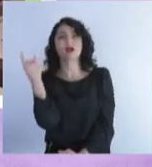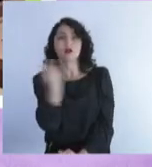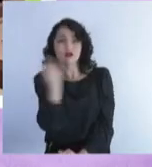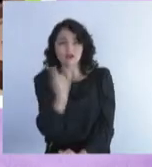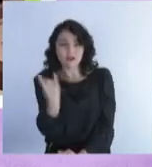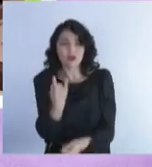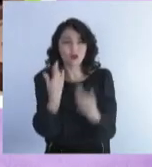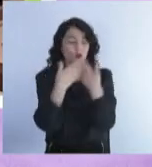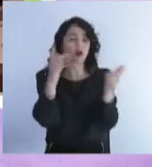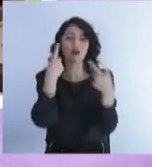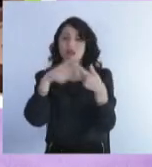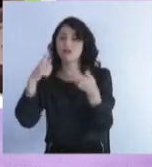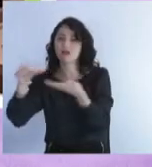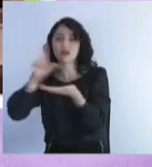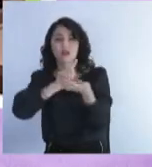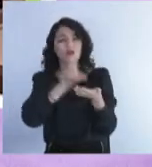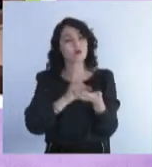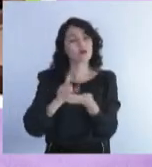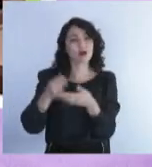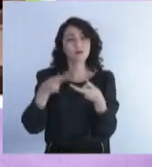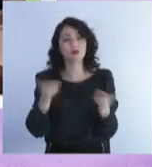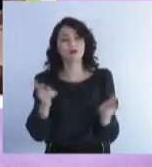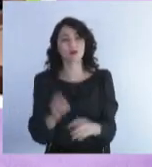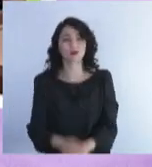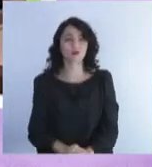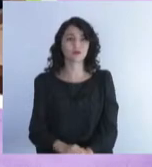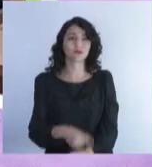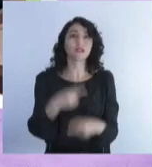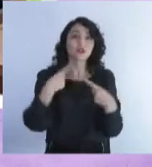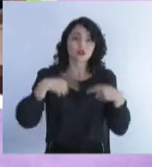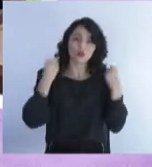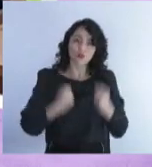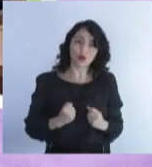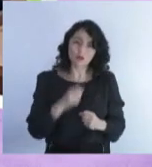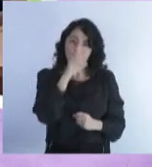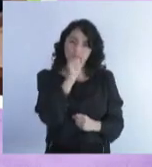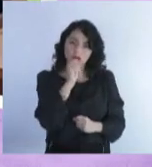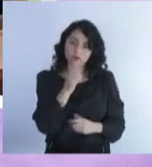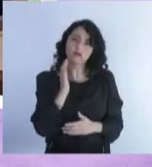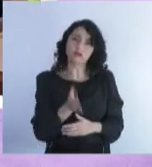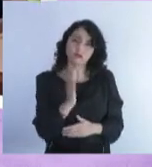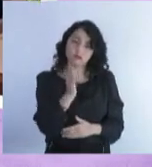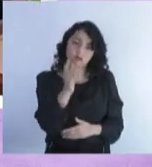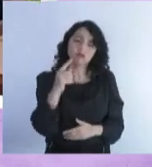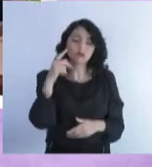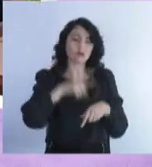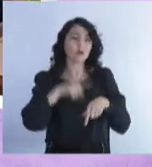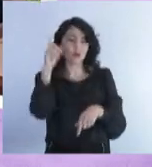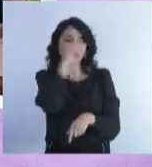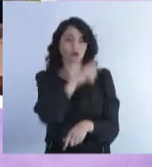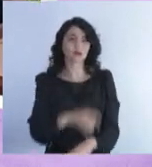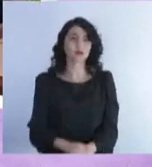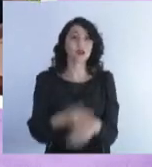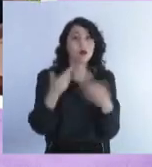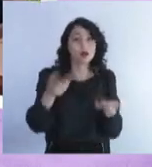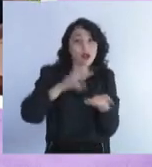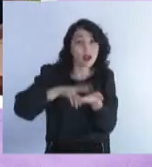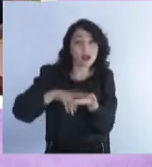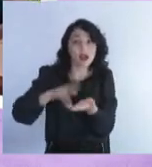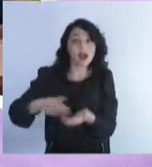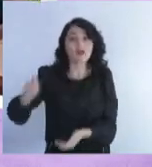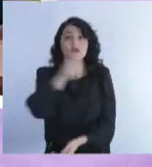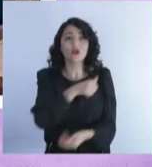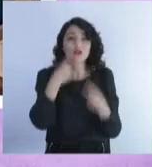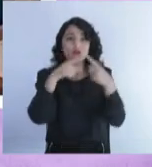and any public institution to survive or thrive in this difficult moment. This new reality requires us to tackle issues